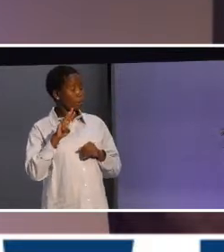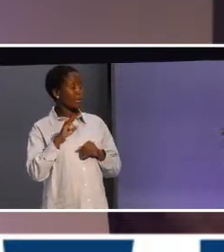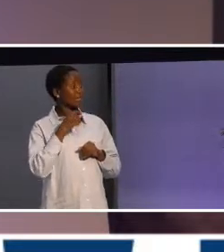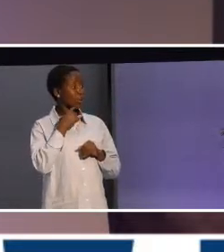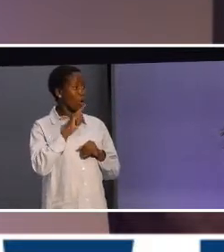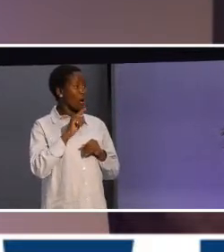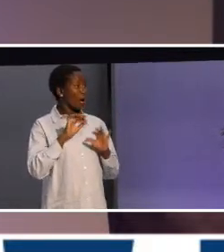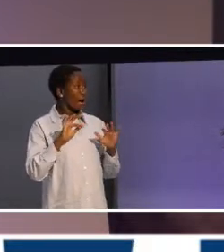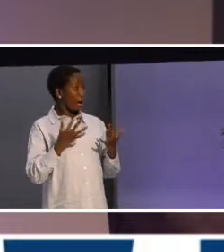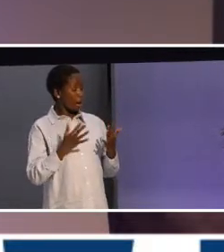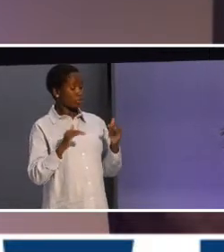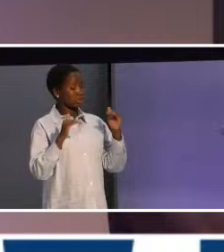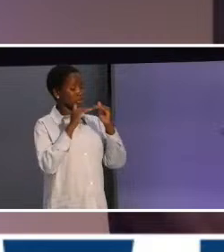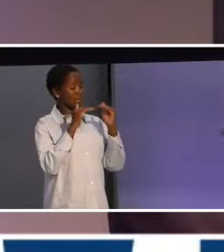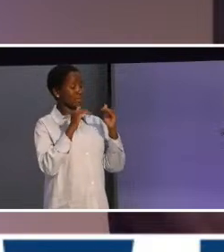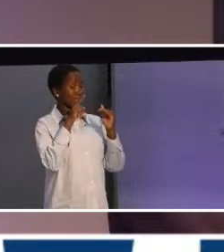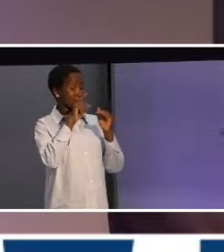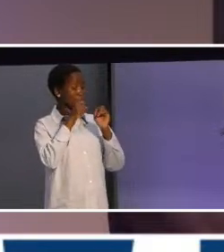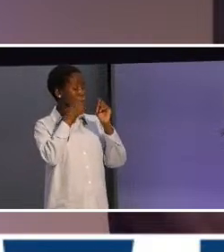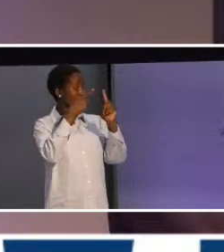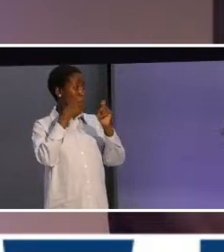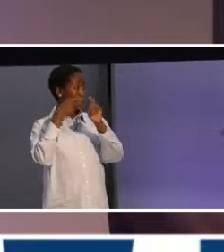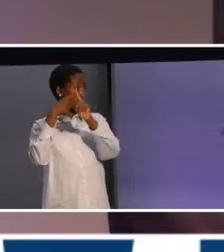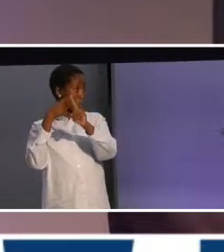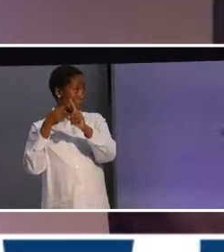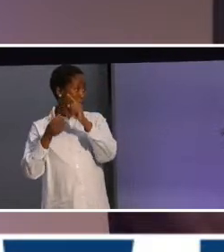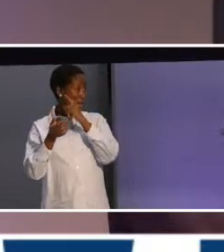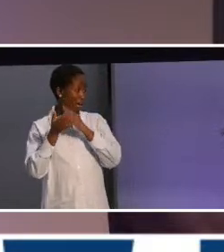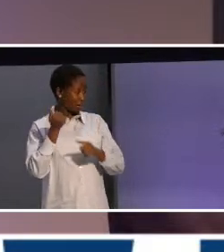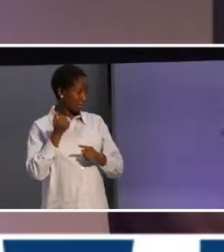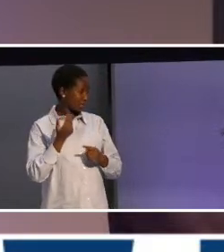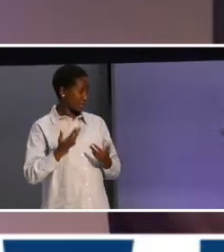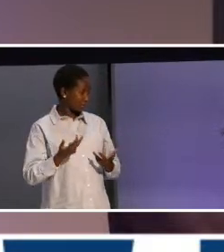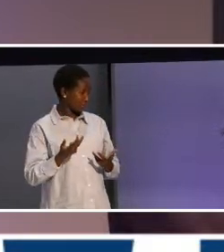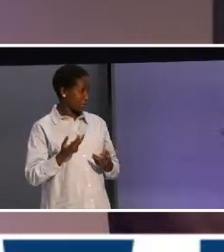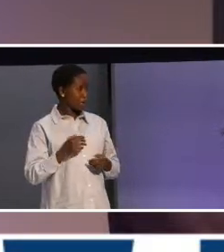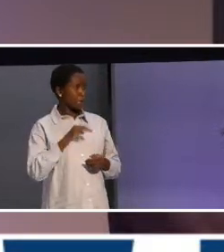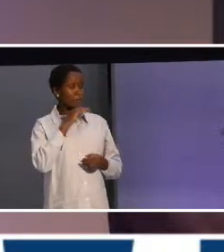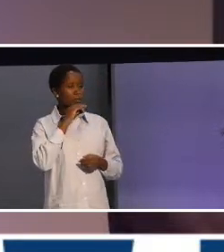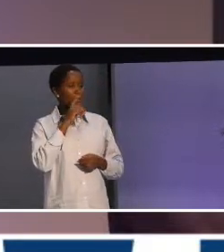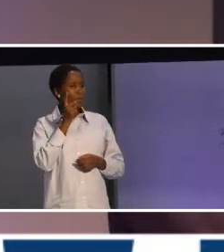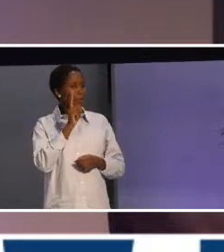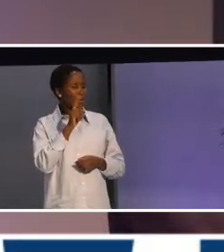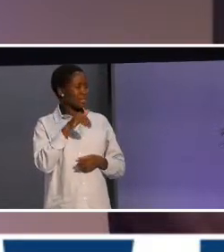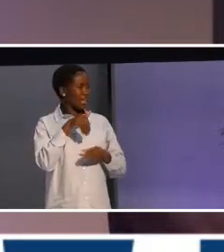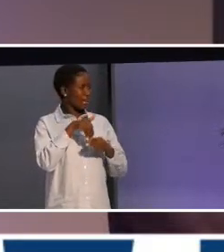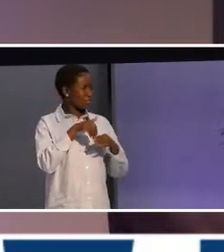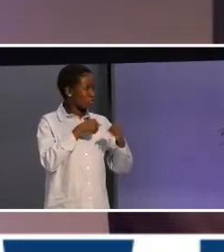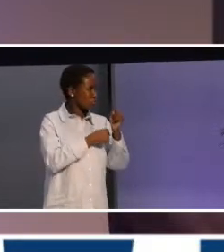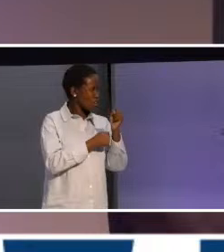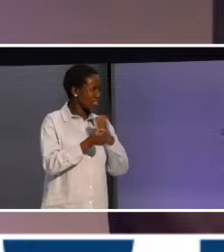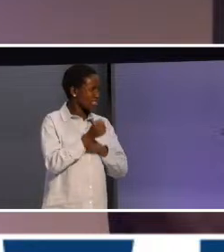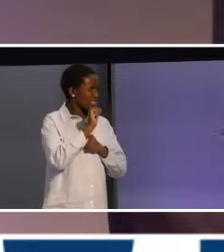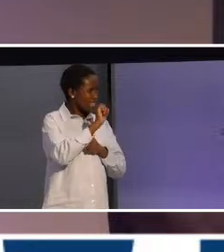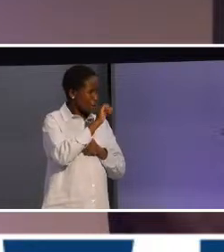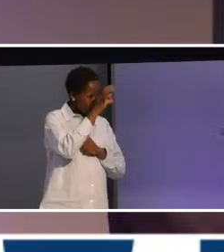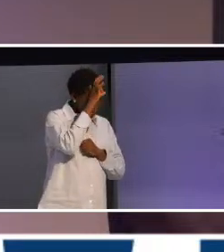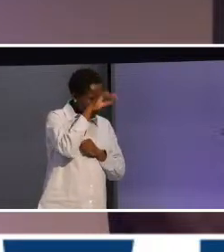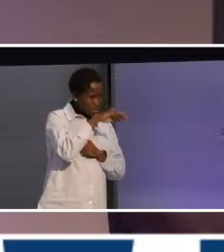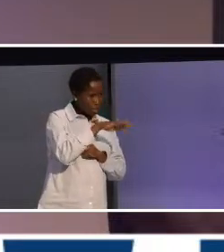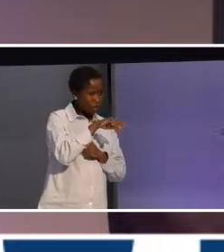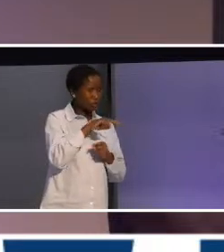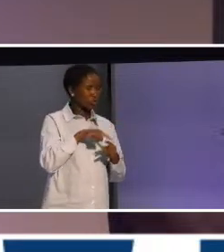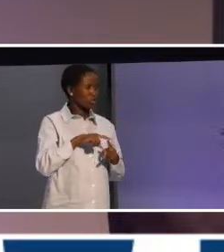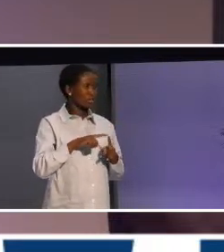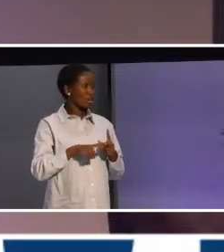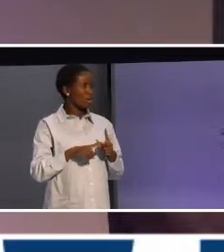goals by, say, what should be the infrastructure at the polling station, what should be the accessibility